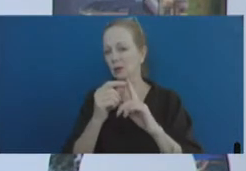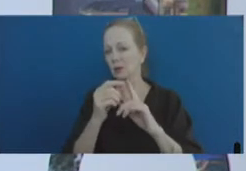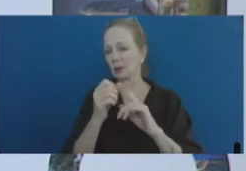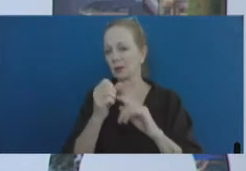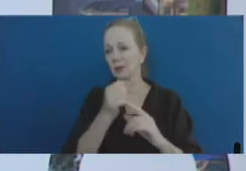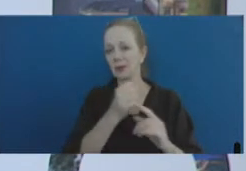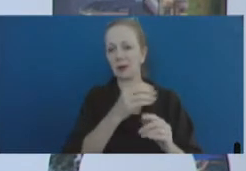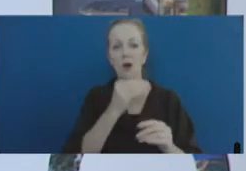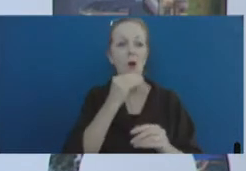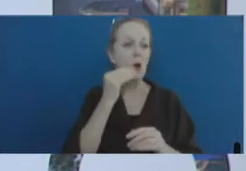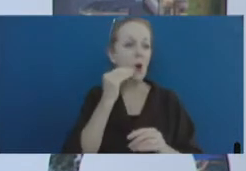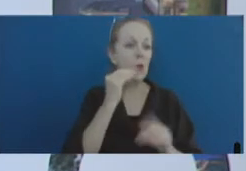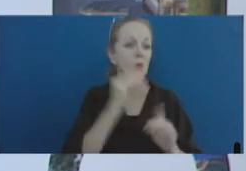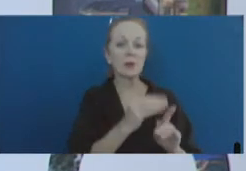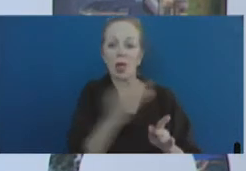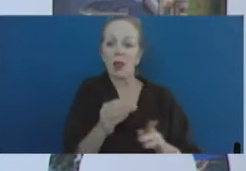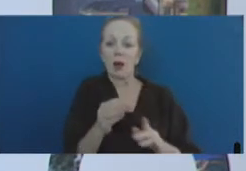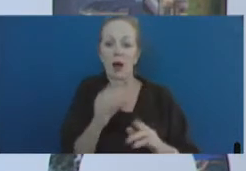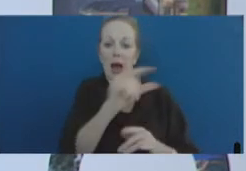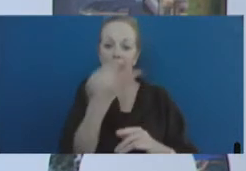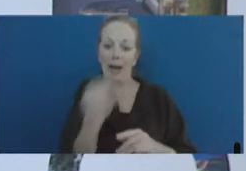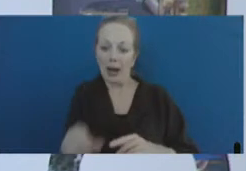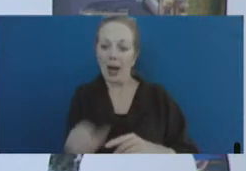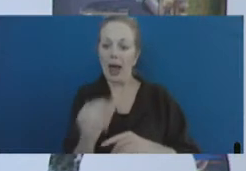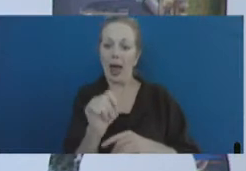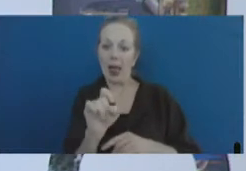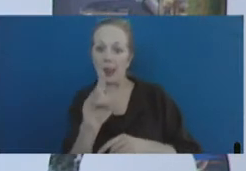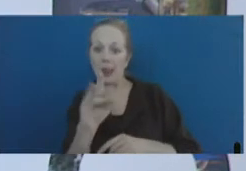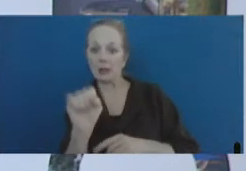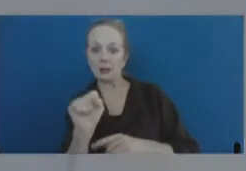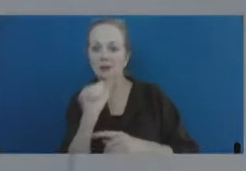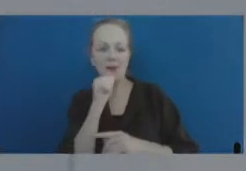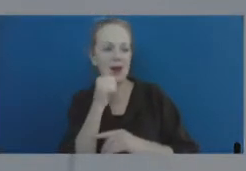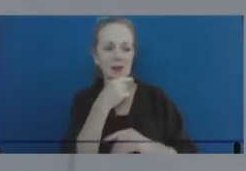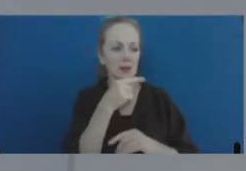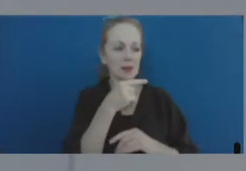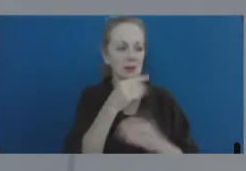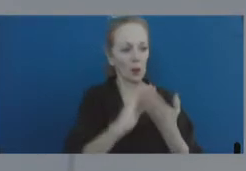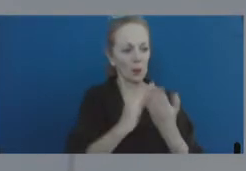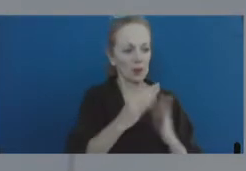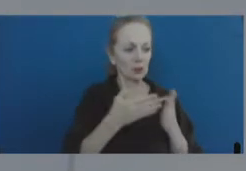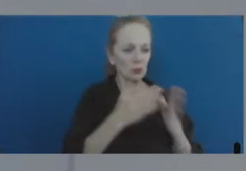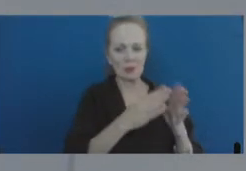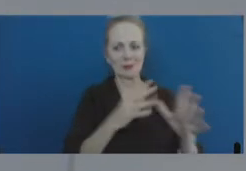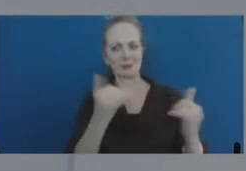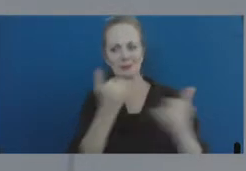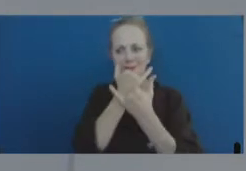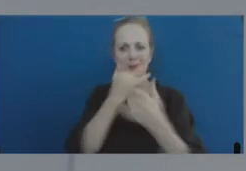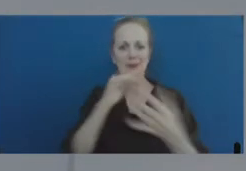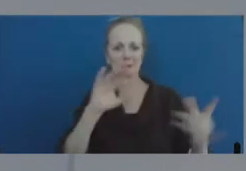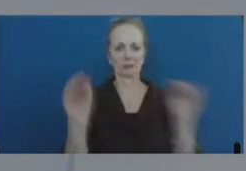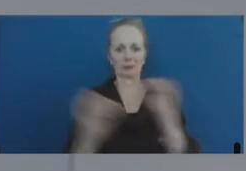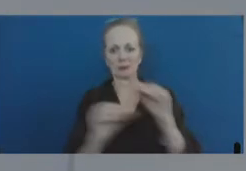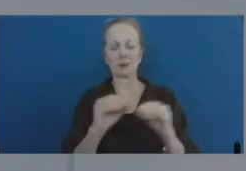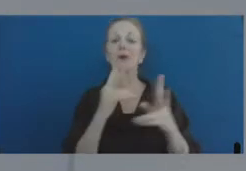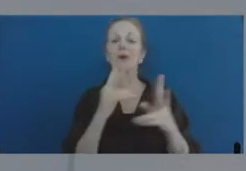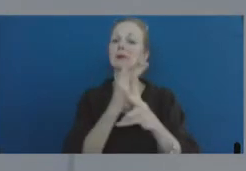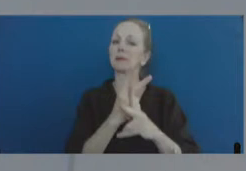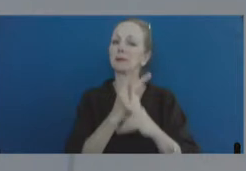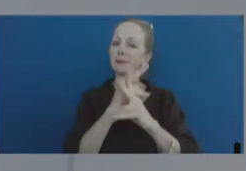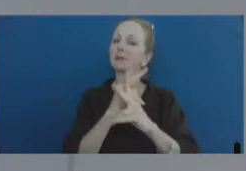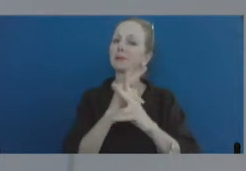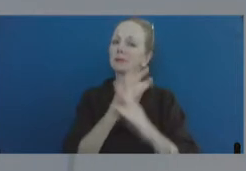of on a public street, and so wanting to make sure we've got that right. No, that's fair enough. I think having a specific example, Allison, would